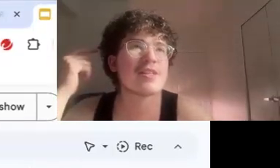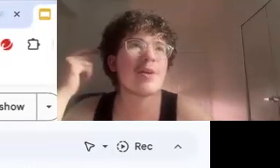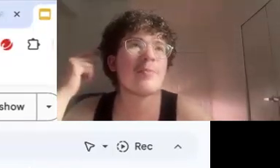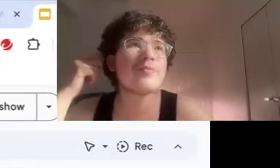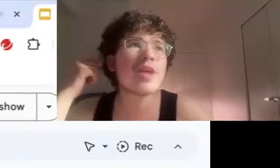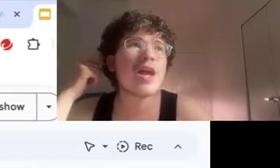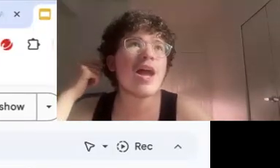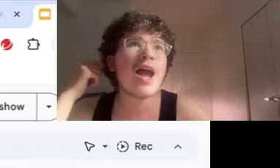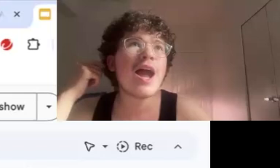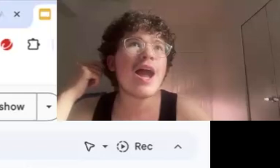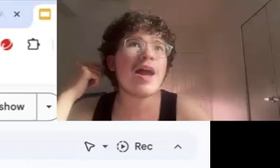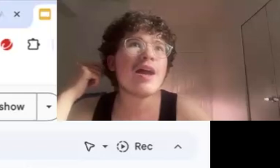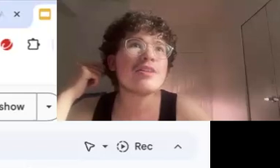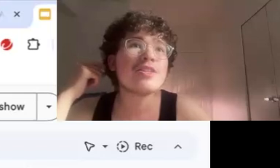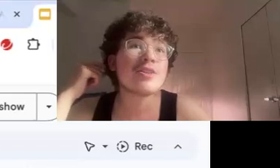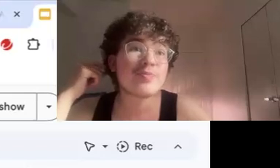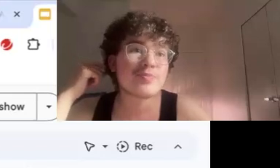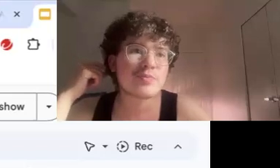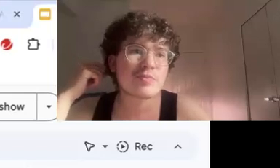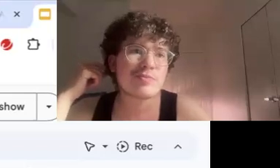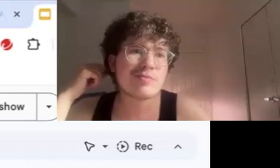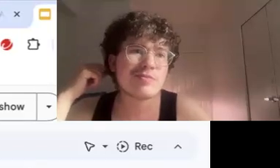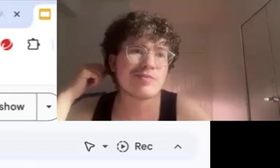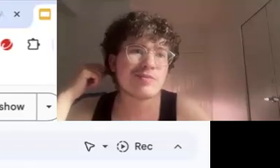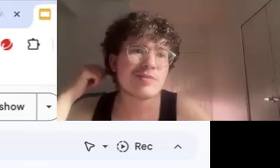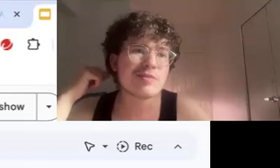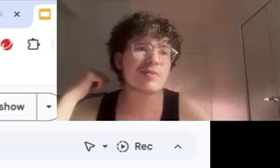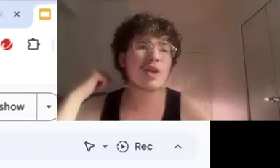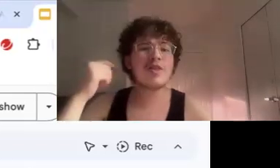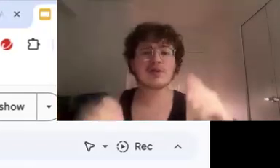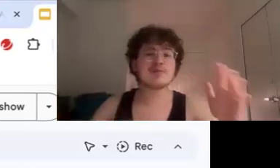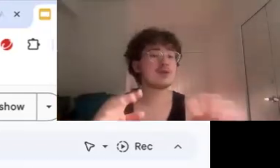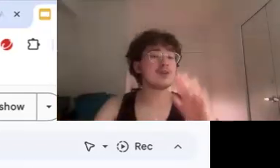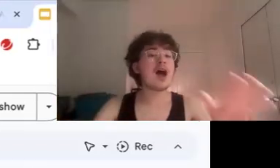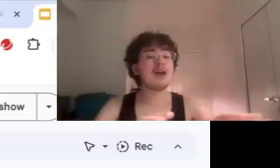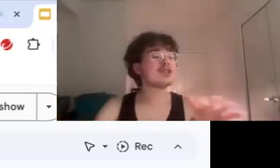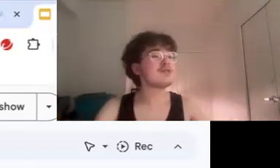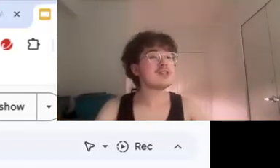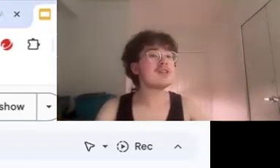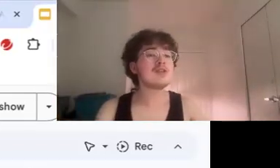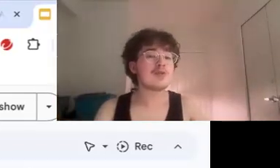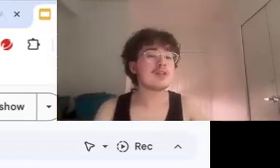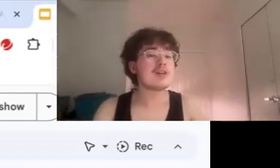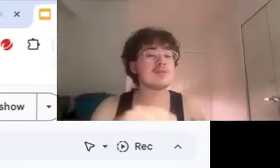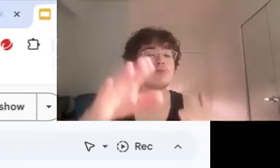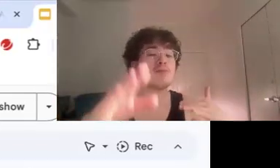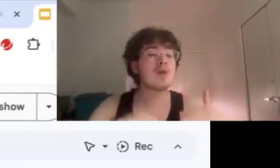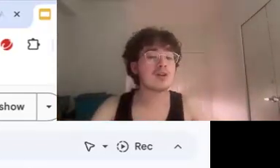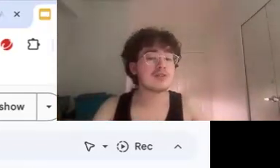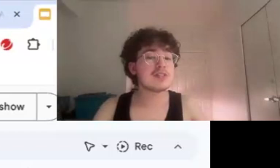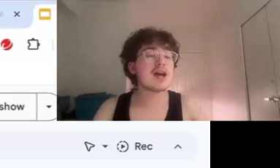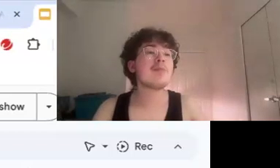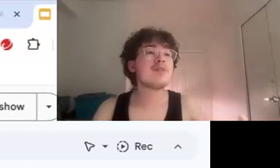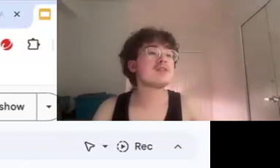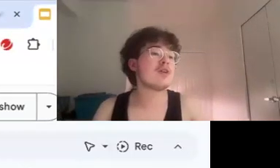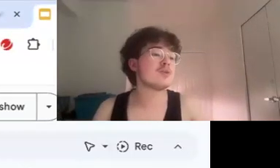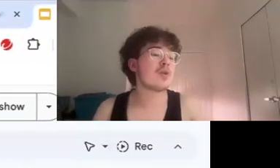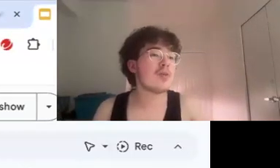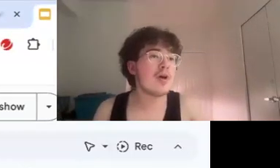deemed likely to commit sexual violence against children. And in 1945, the criteria for that